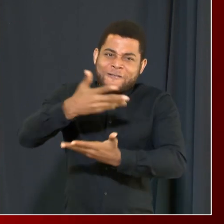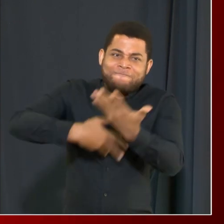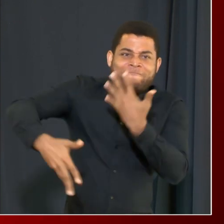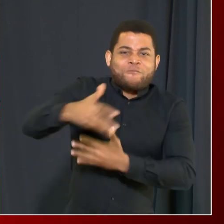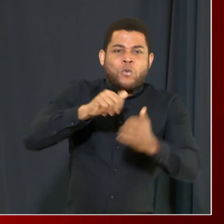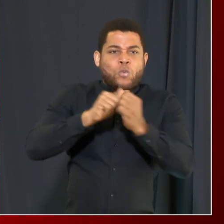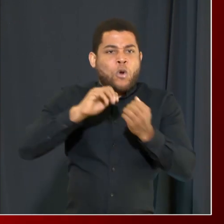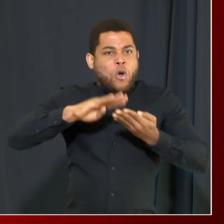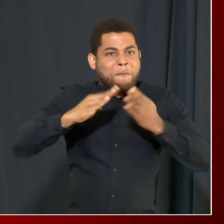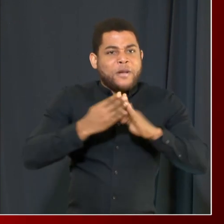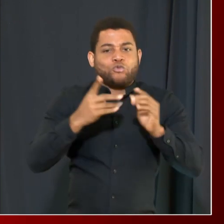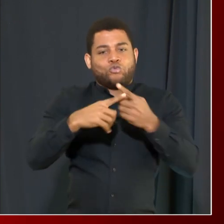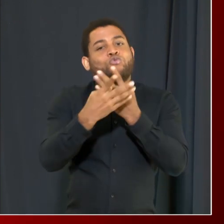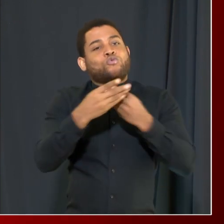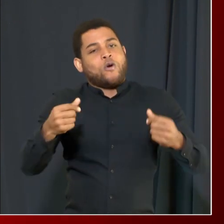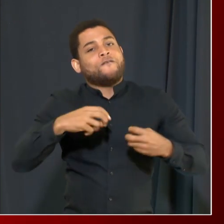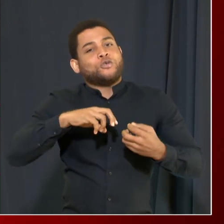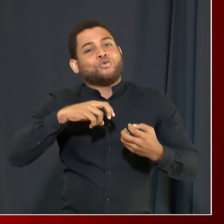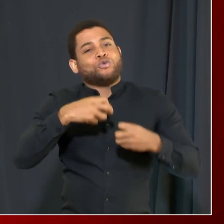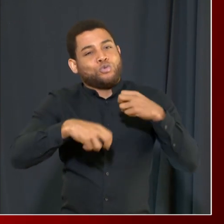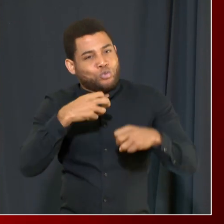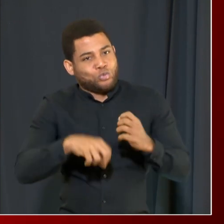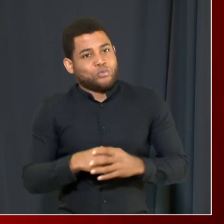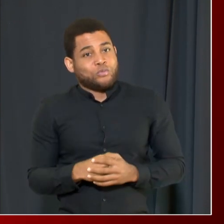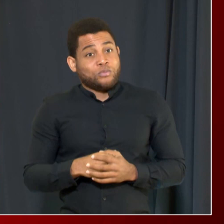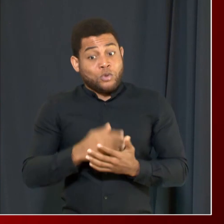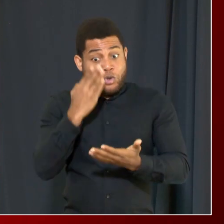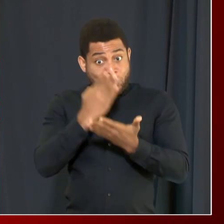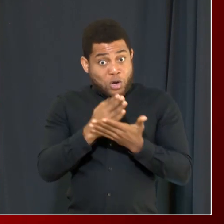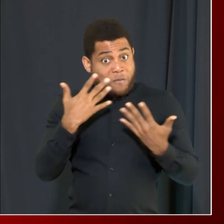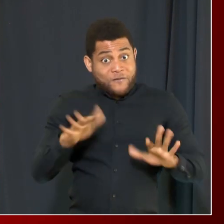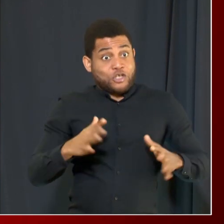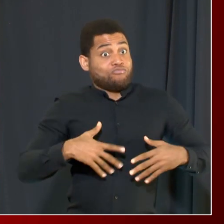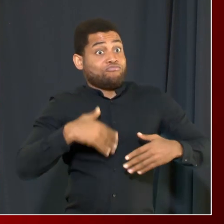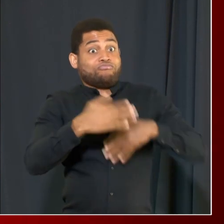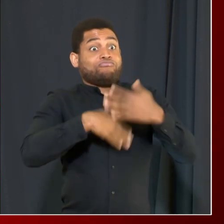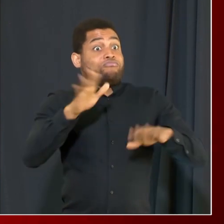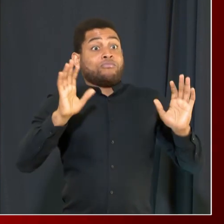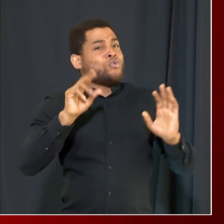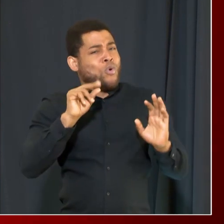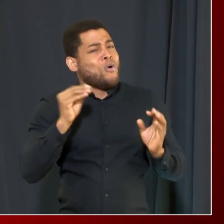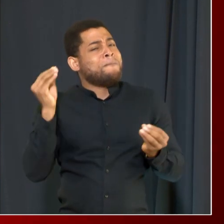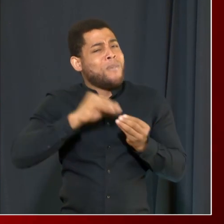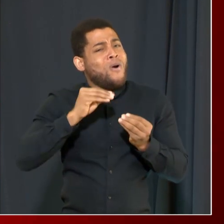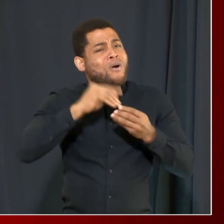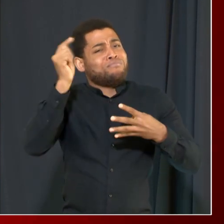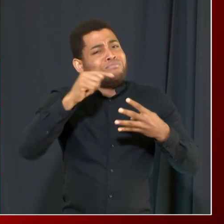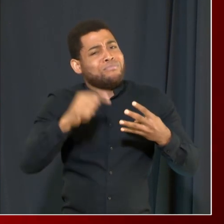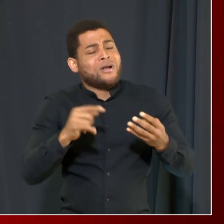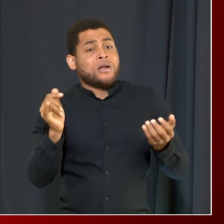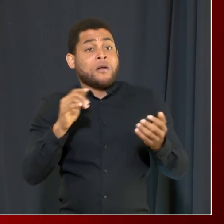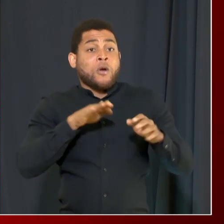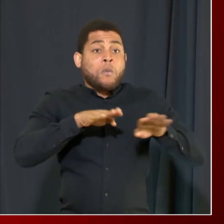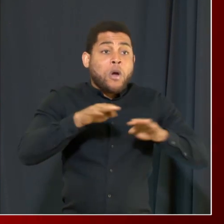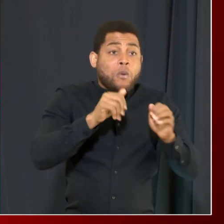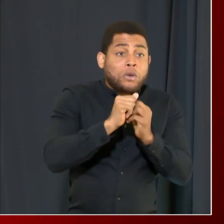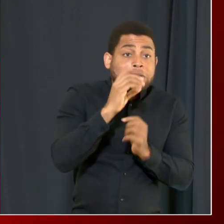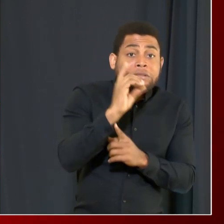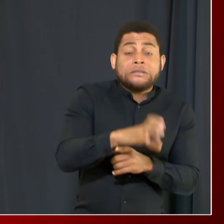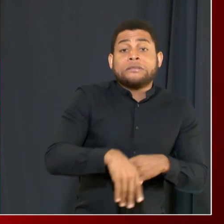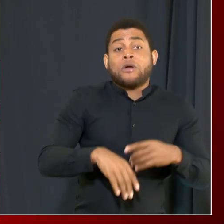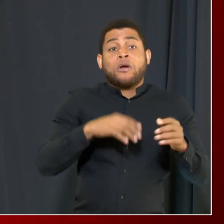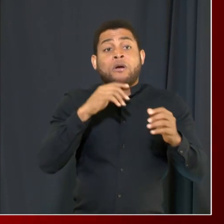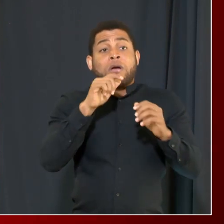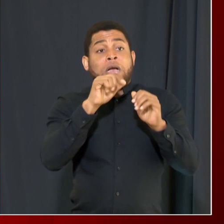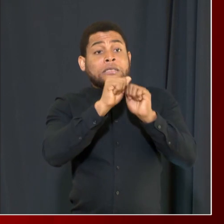issues. And it doesn't stop there. We also conduct multi-agency walks with DC government entities, and I'm going to